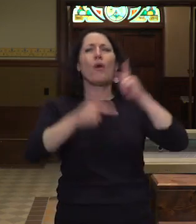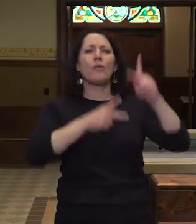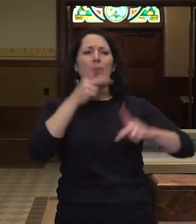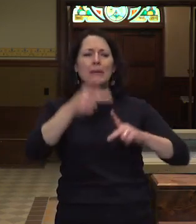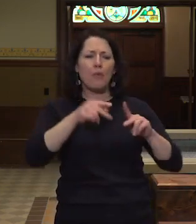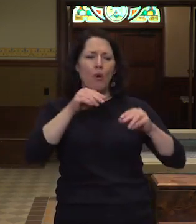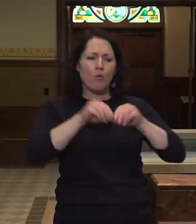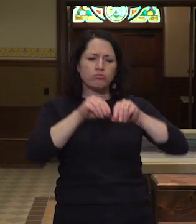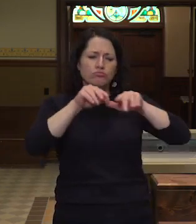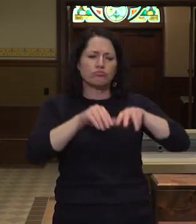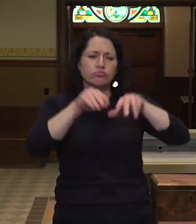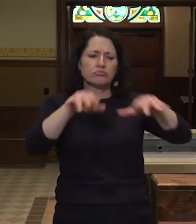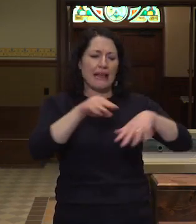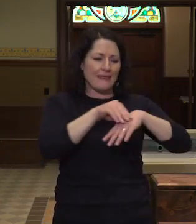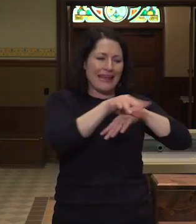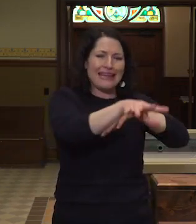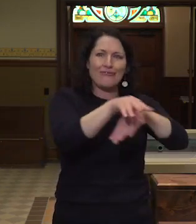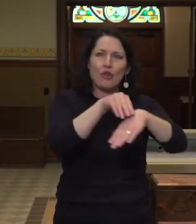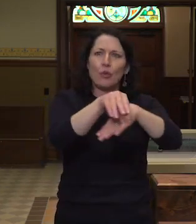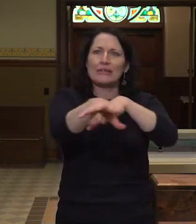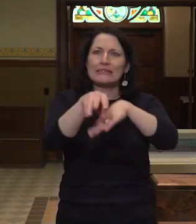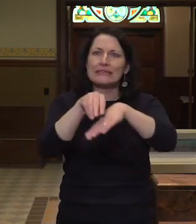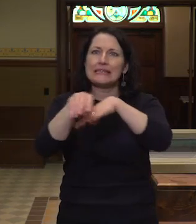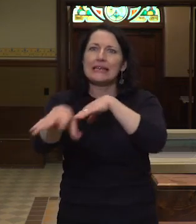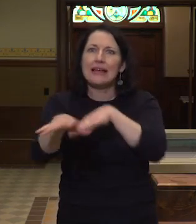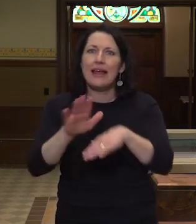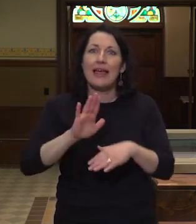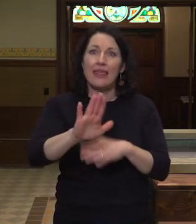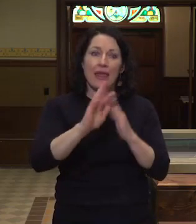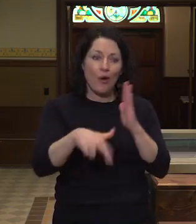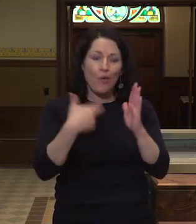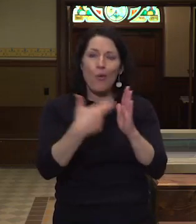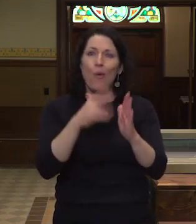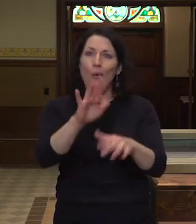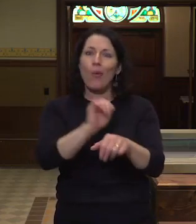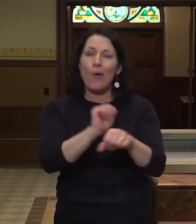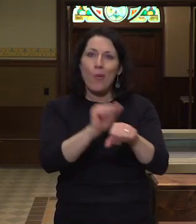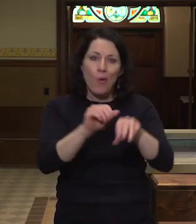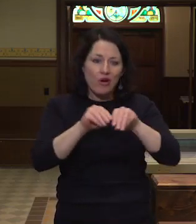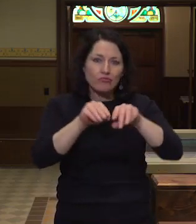to know the Father through their word.